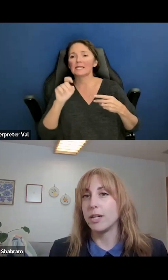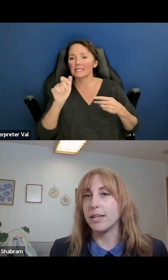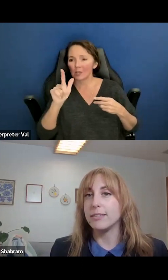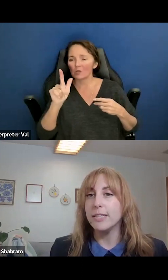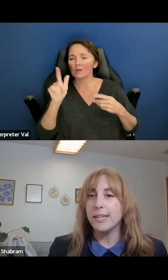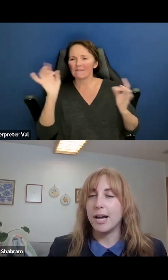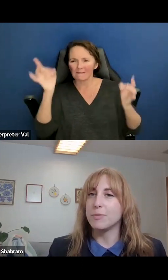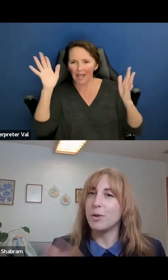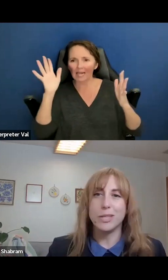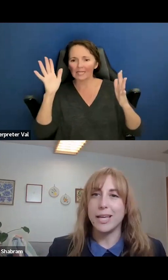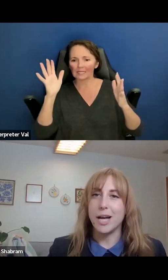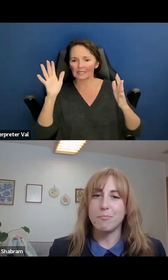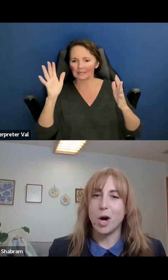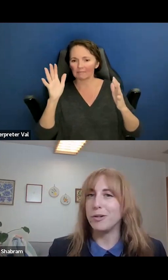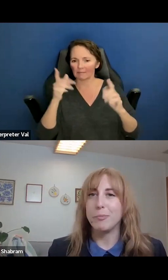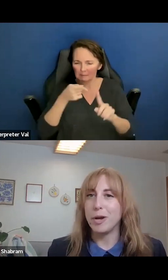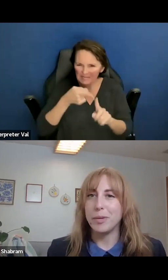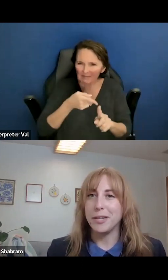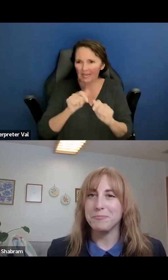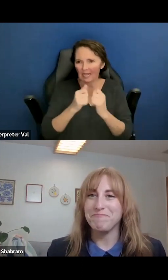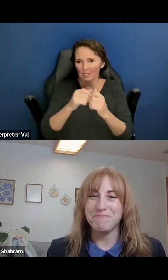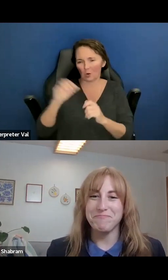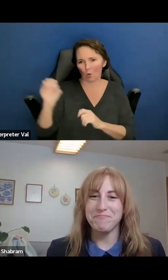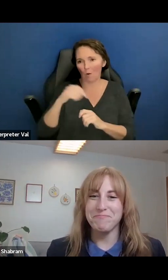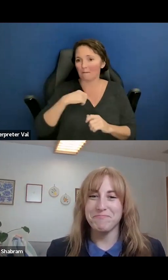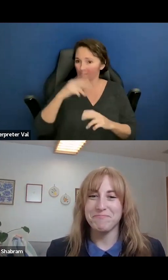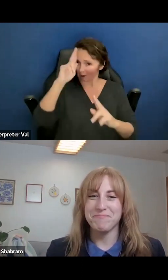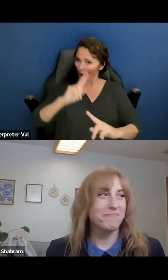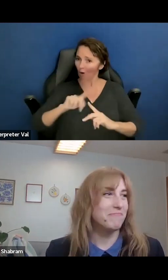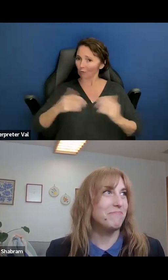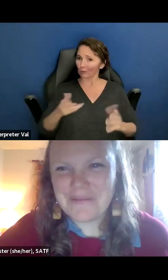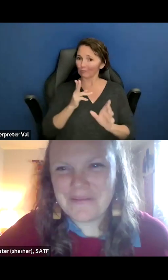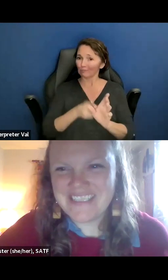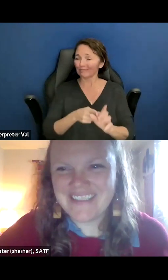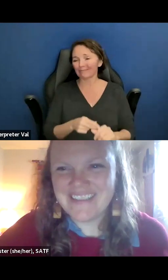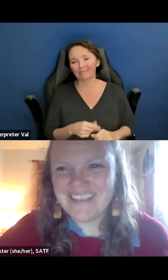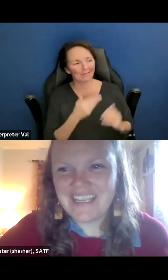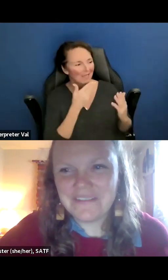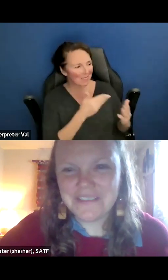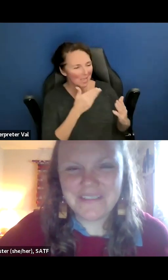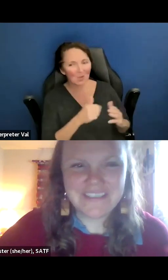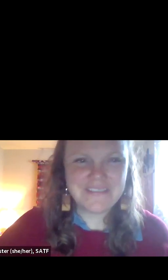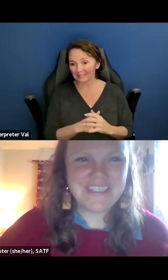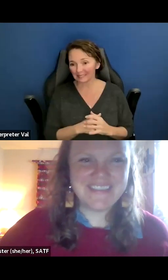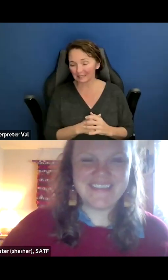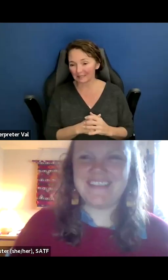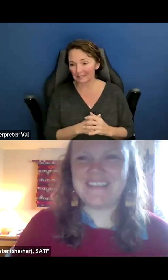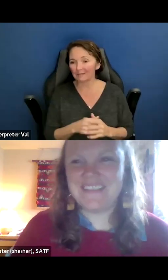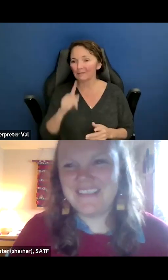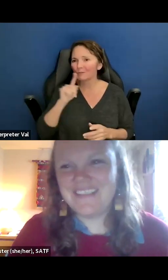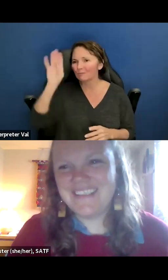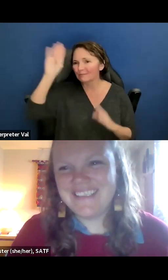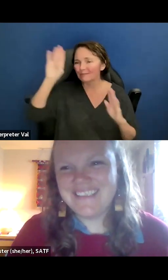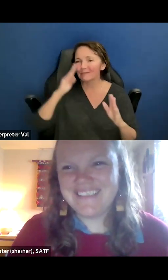in Oregon. So I'm really honored and proud to be here. Thank you, Martina. Kate, would you care to go next?